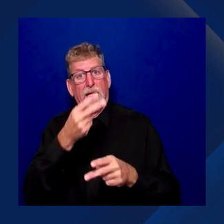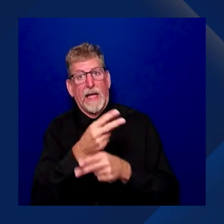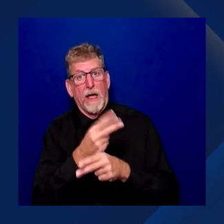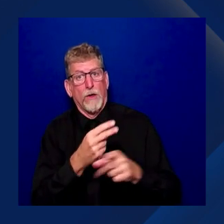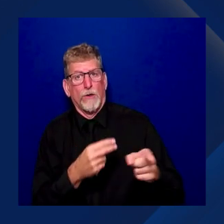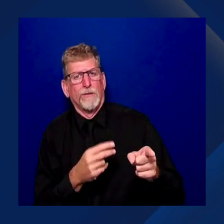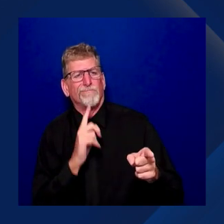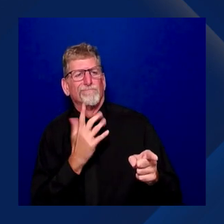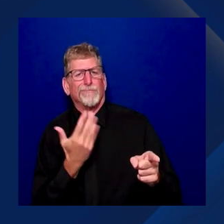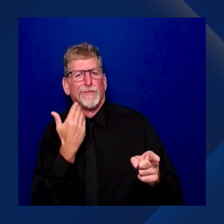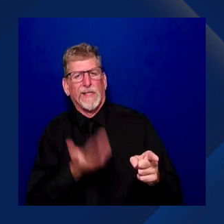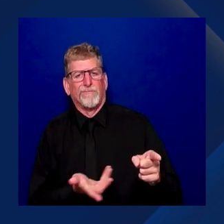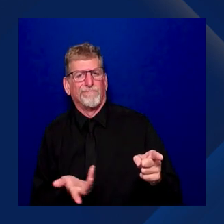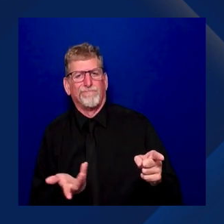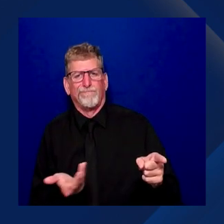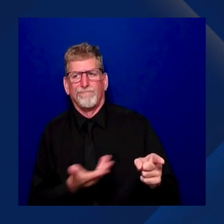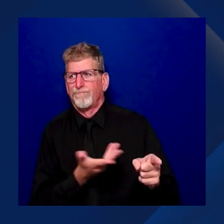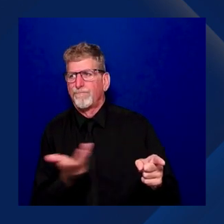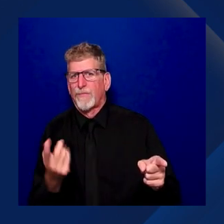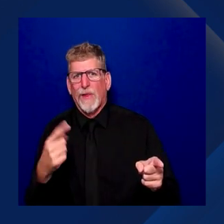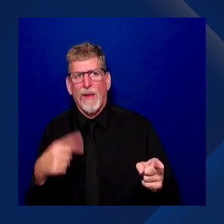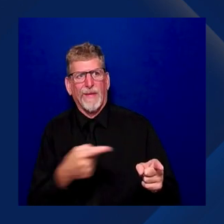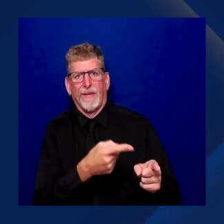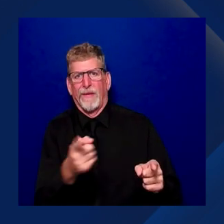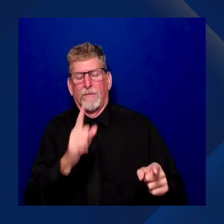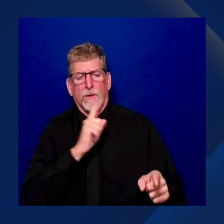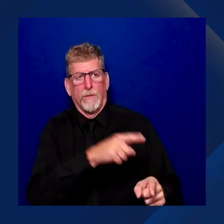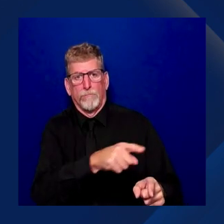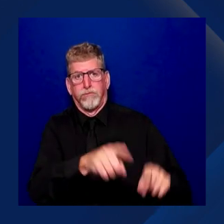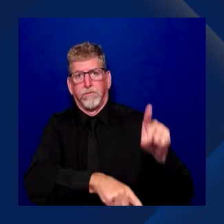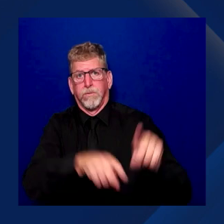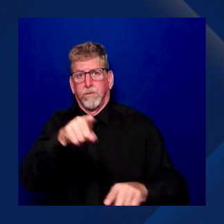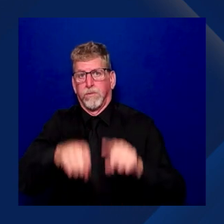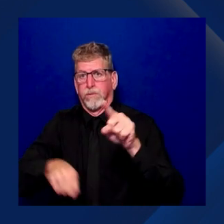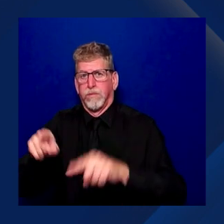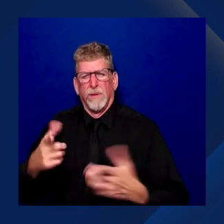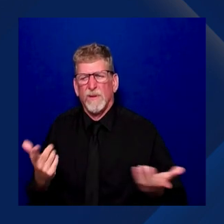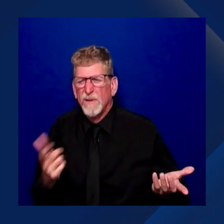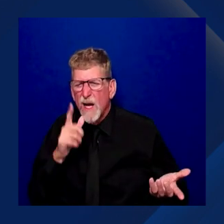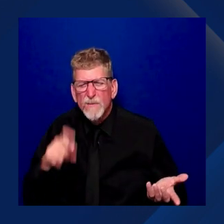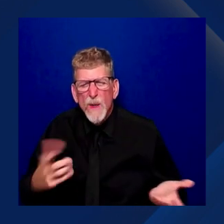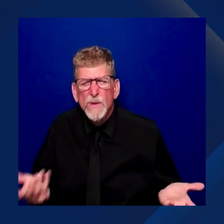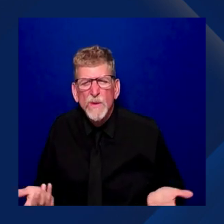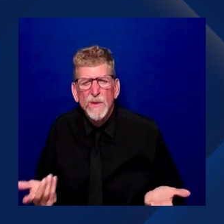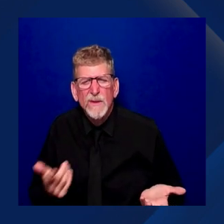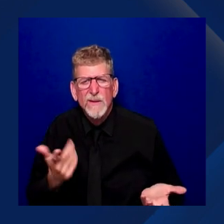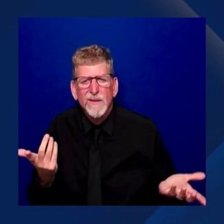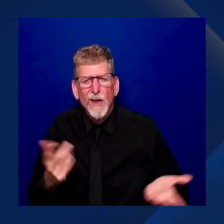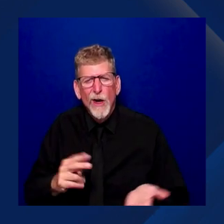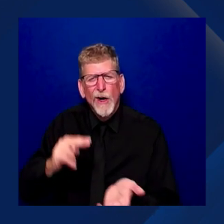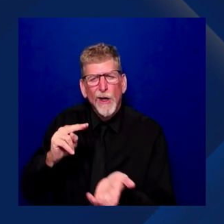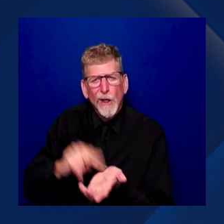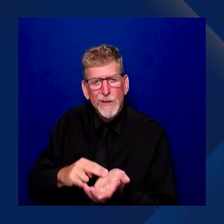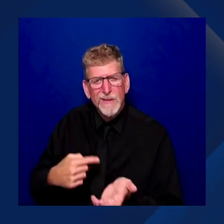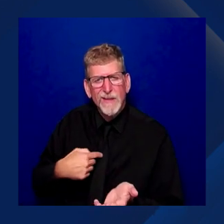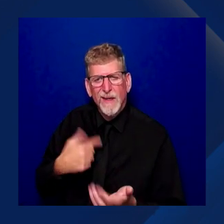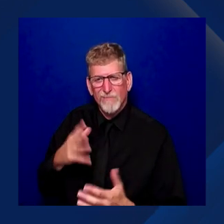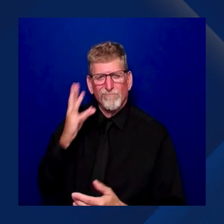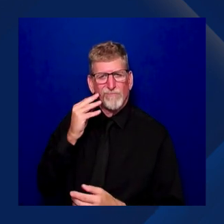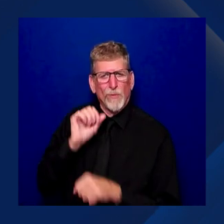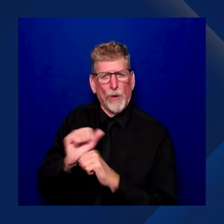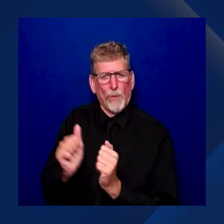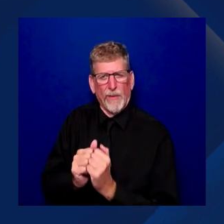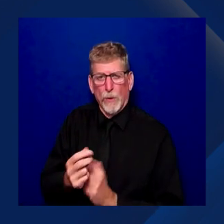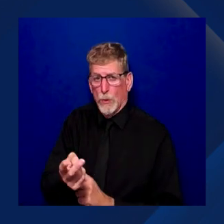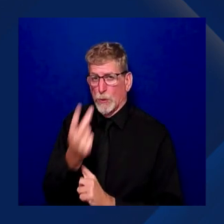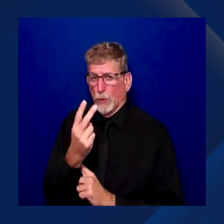rendered. And this should not be the case. As a nurse that has worked in two very, very different settings, I can tell you with